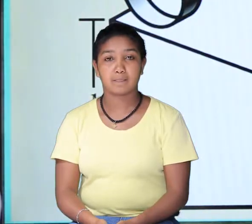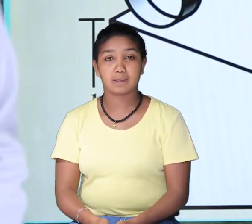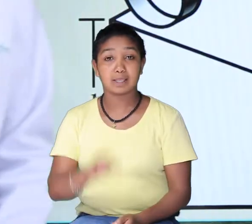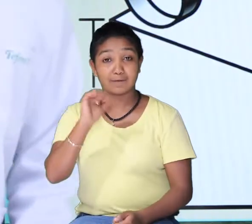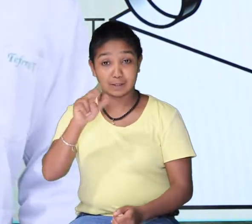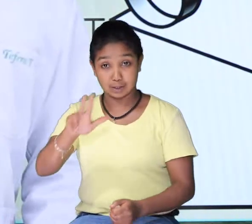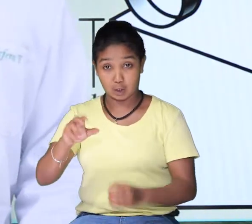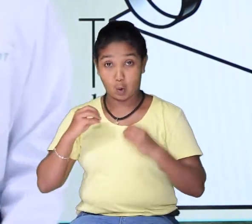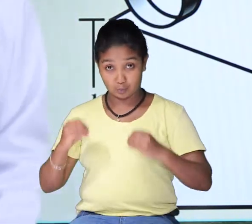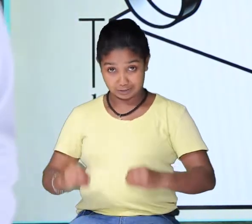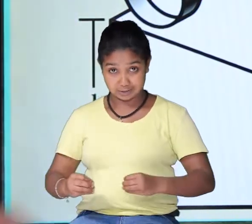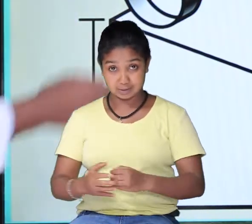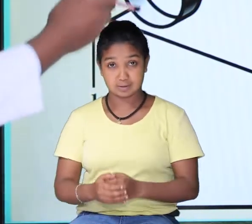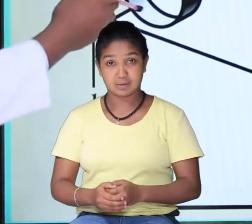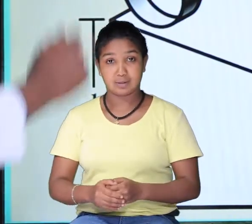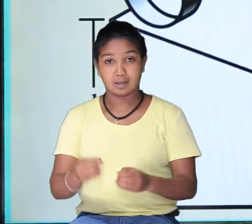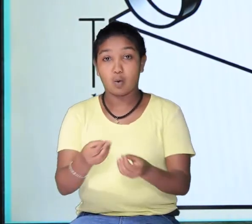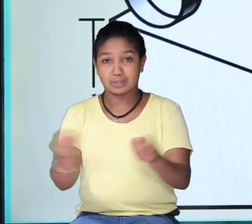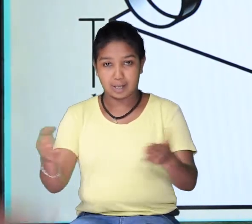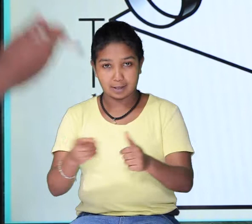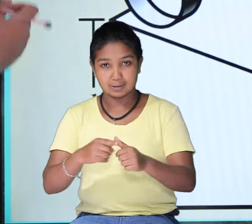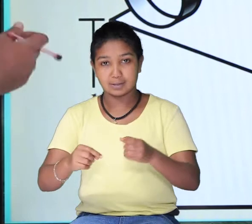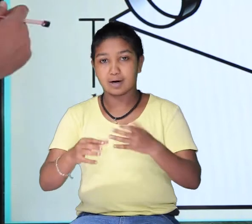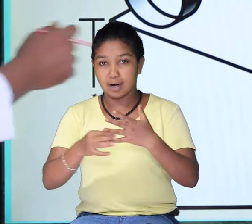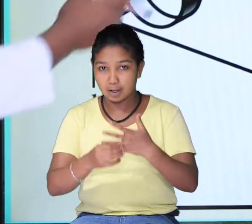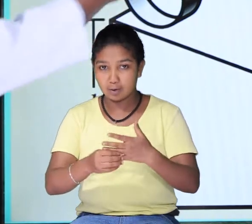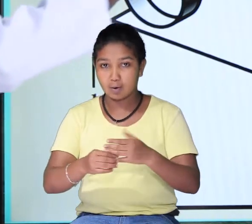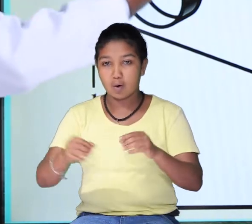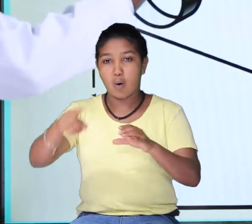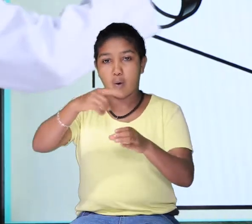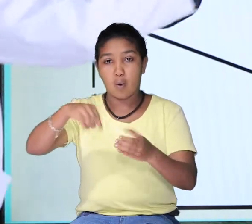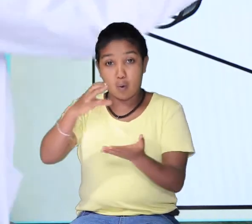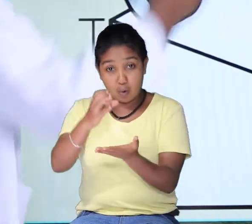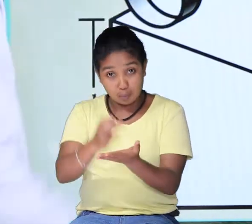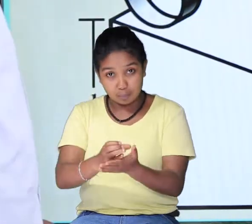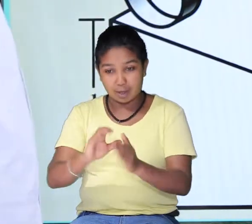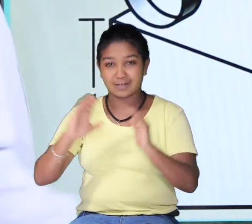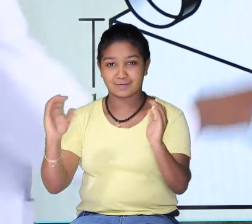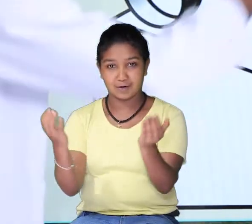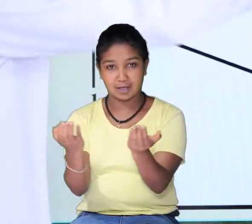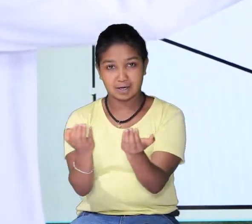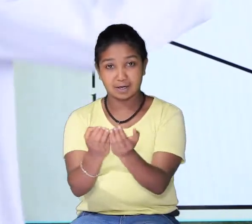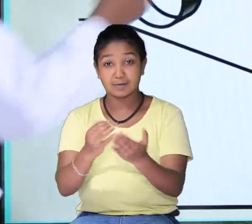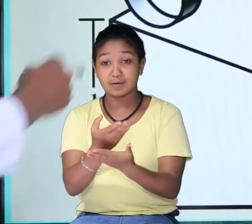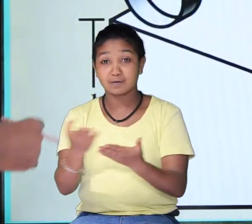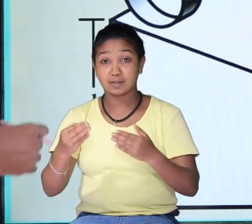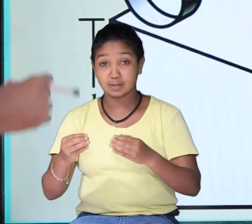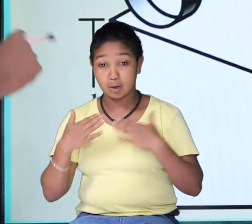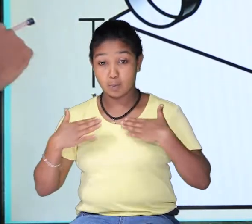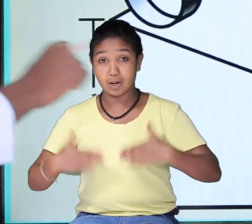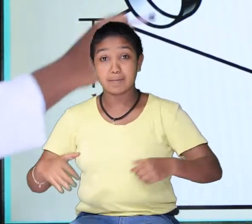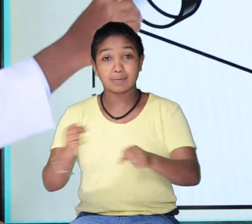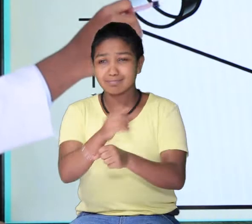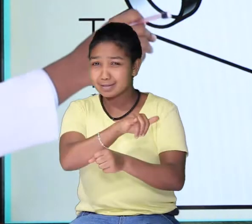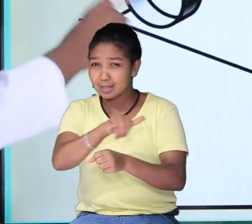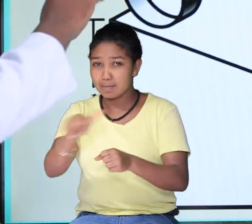if there are three objects like a ring or a hoop, the cylinder and a sphere, if these bodies are made of the